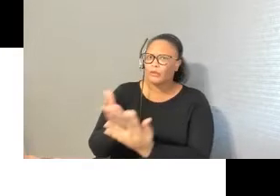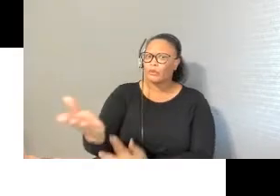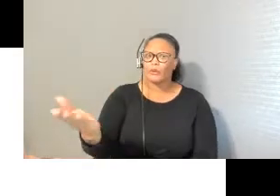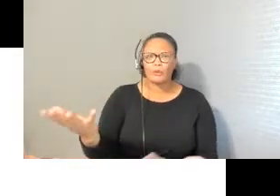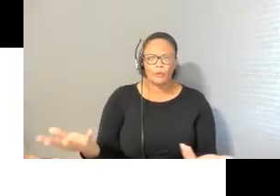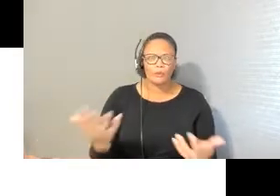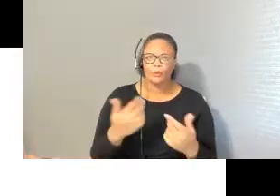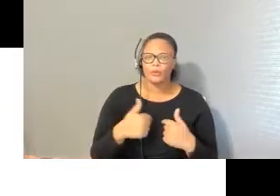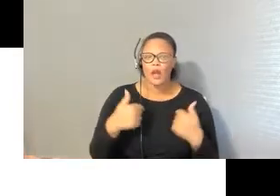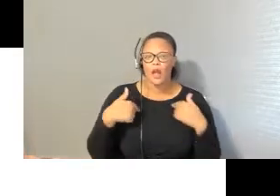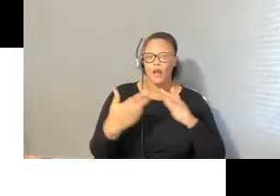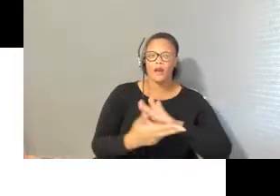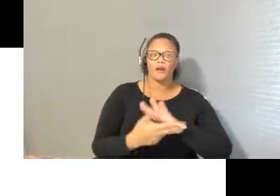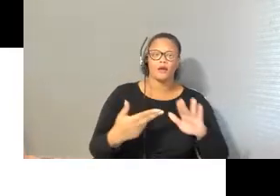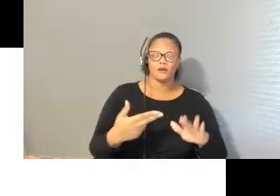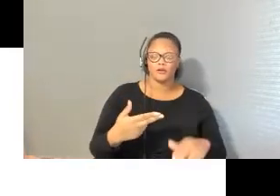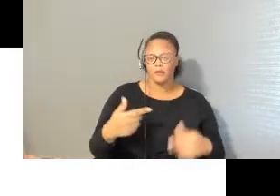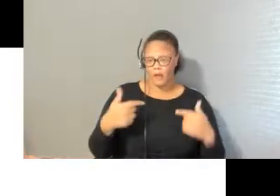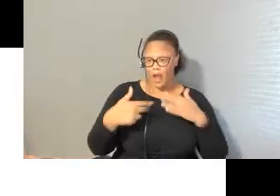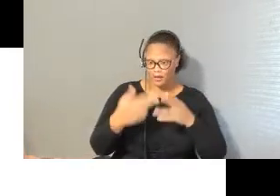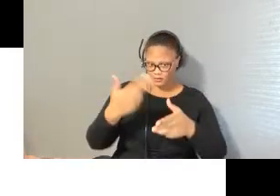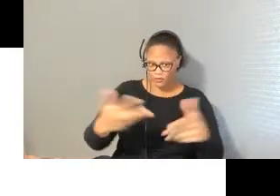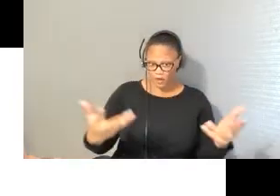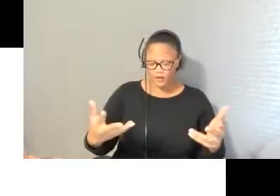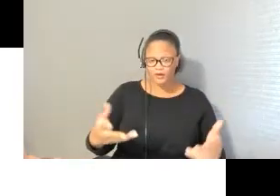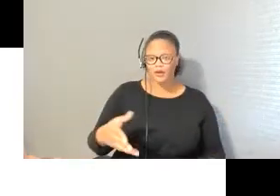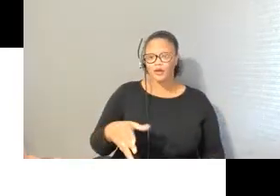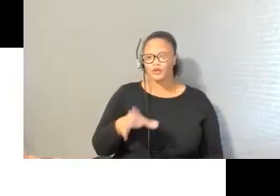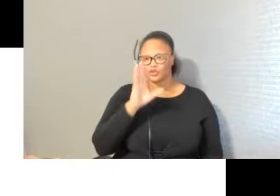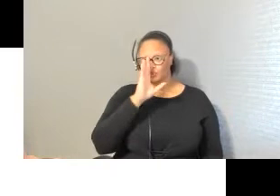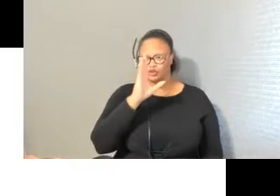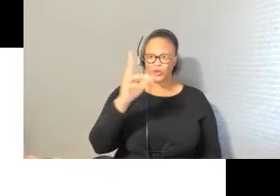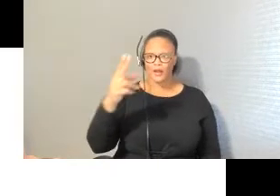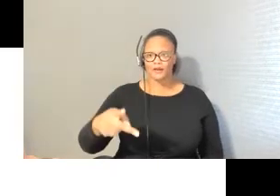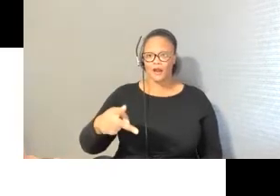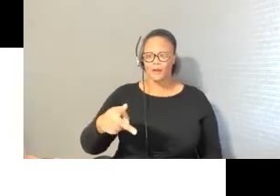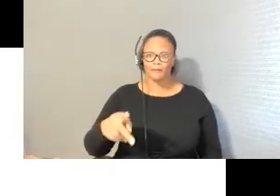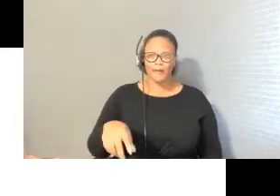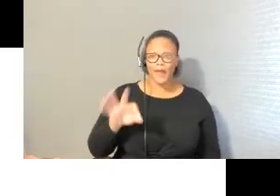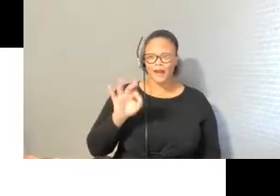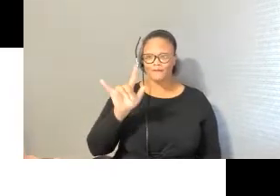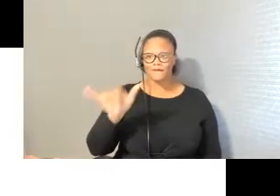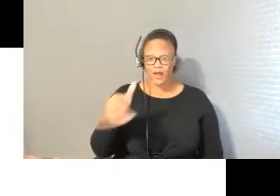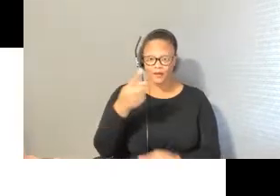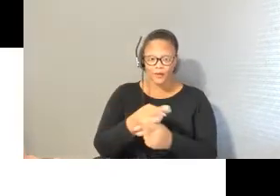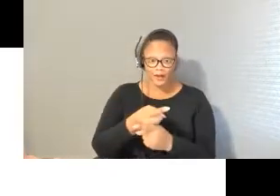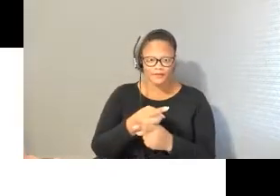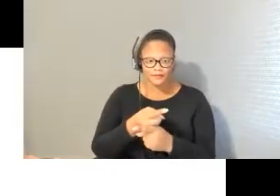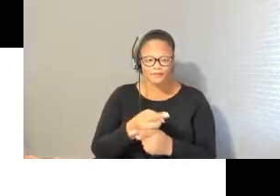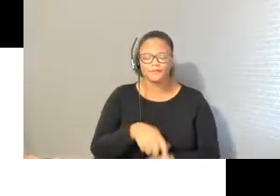I call this straighten up and fly right, okay? Because once you understand what's going